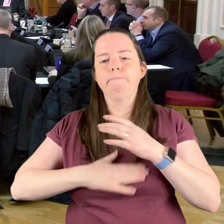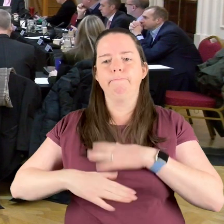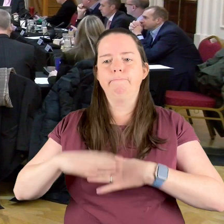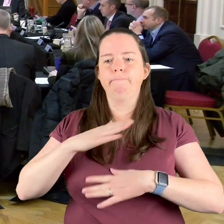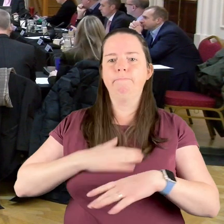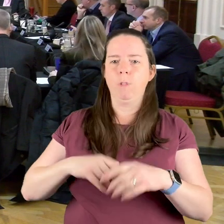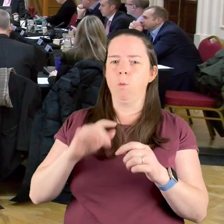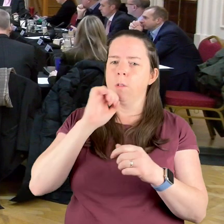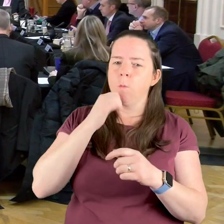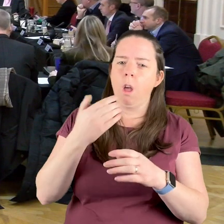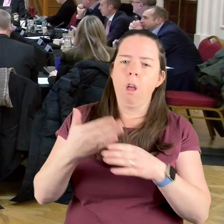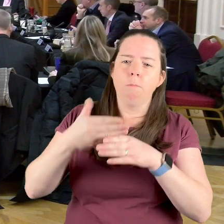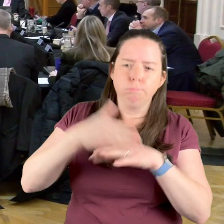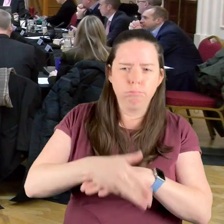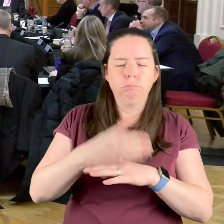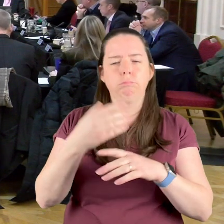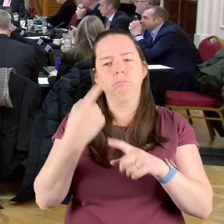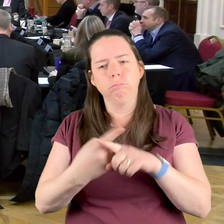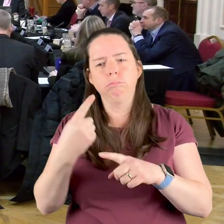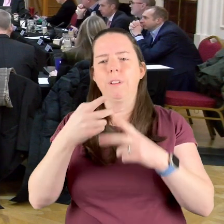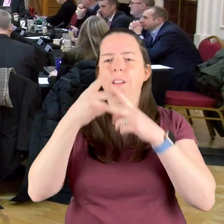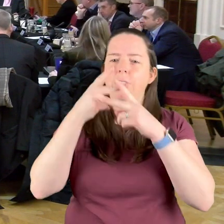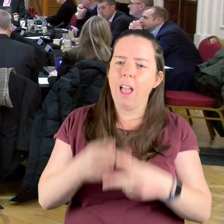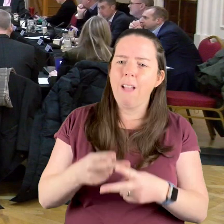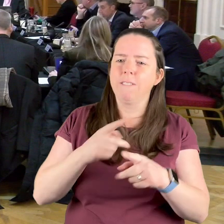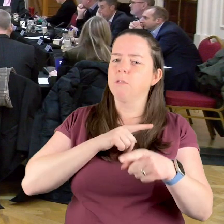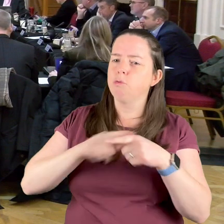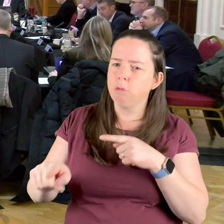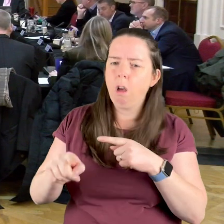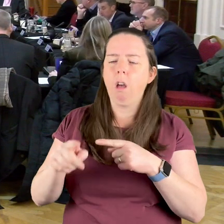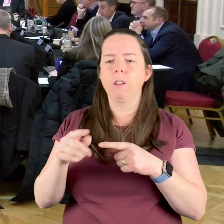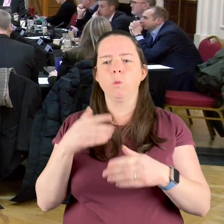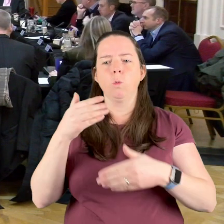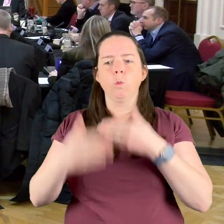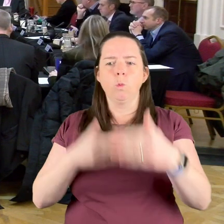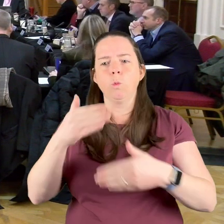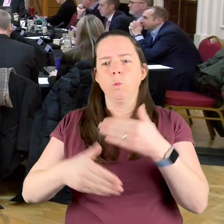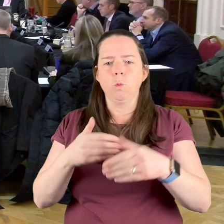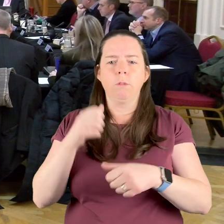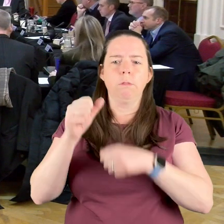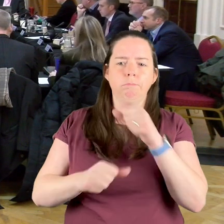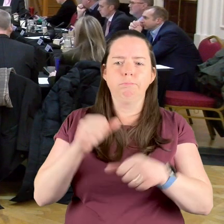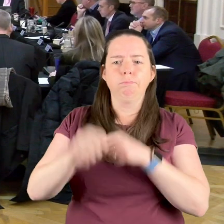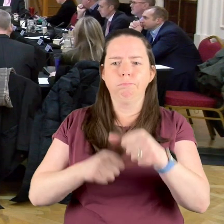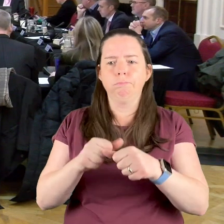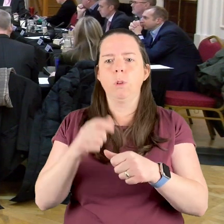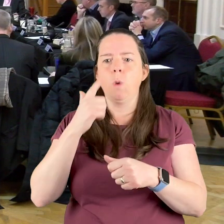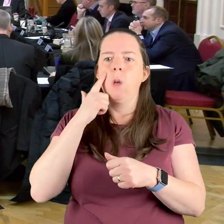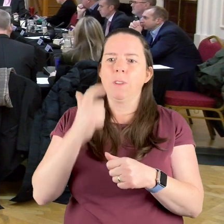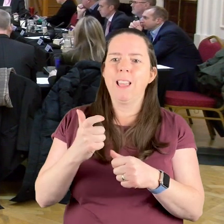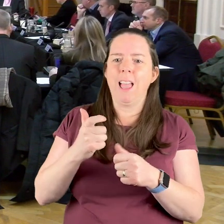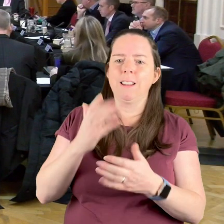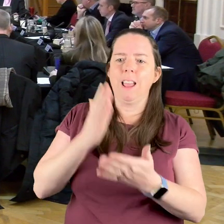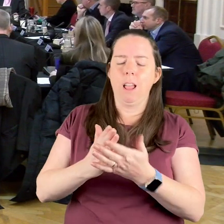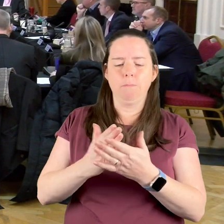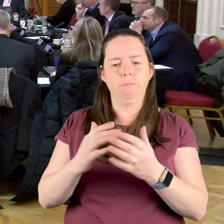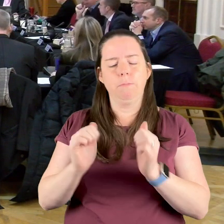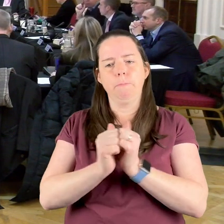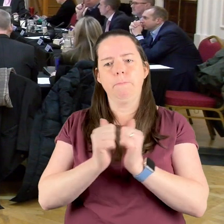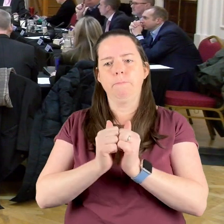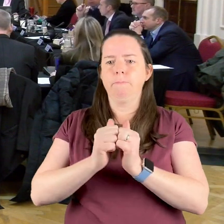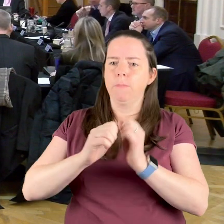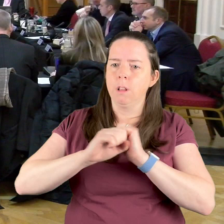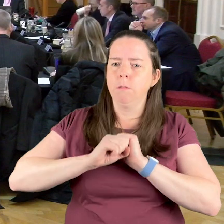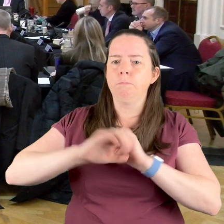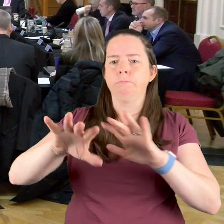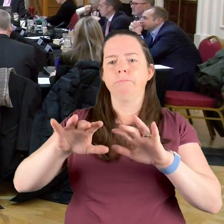for your forbearance on that, and we will all work quickly and carefully to try and get that into a place where we